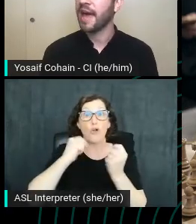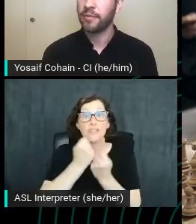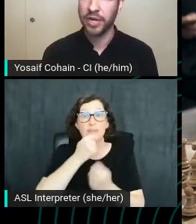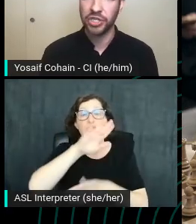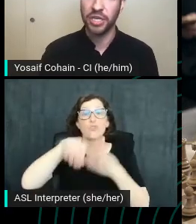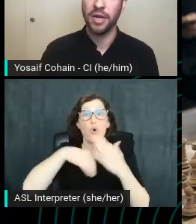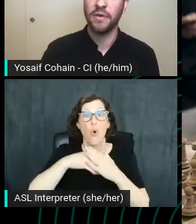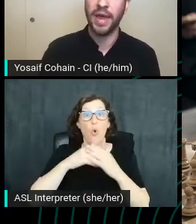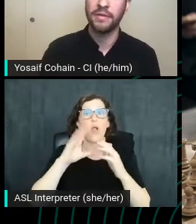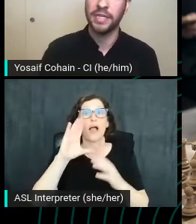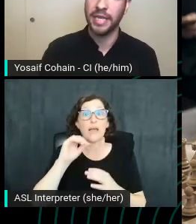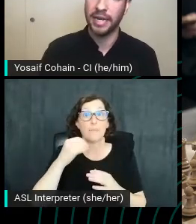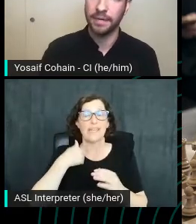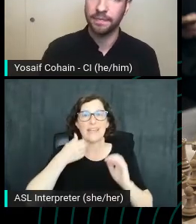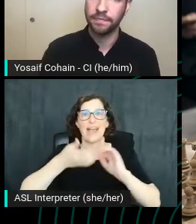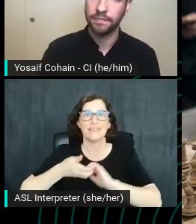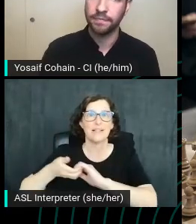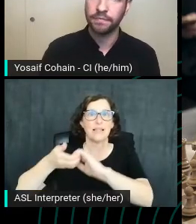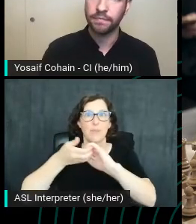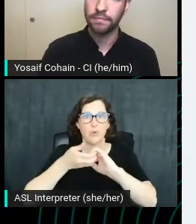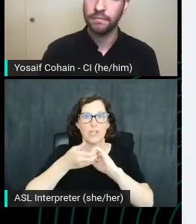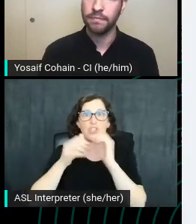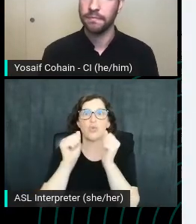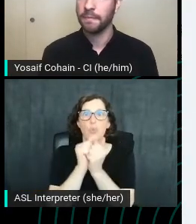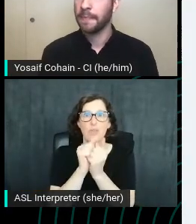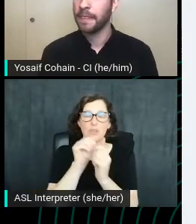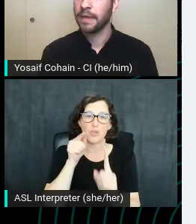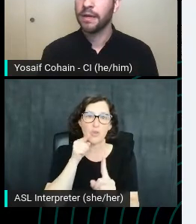cross-team collaboration around data.